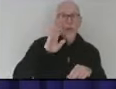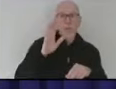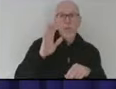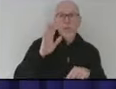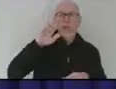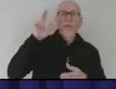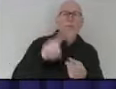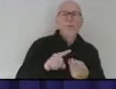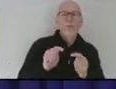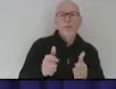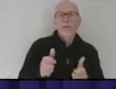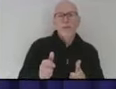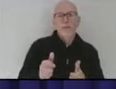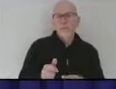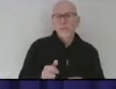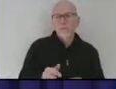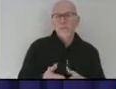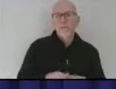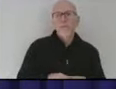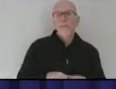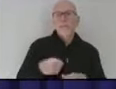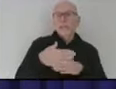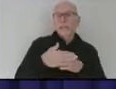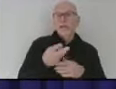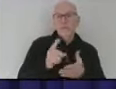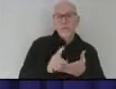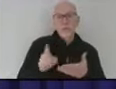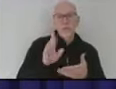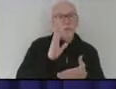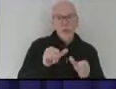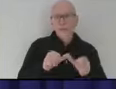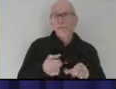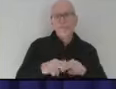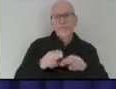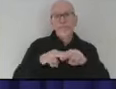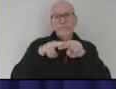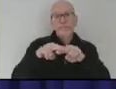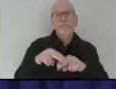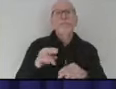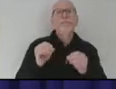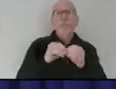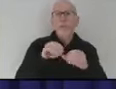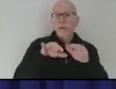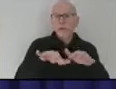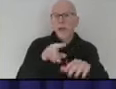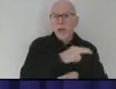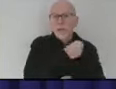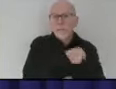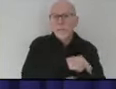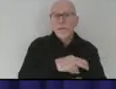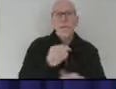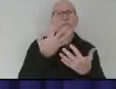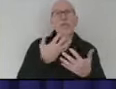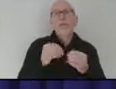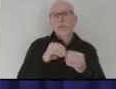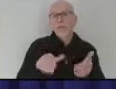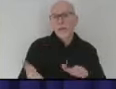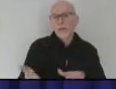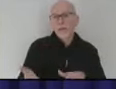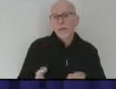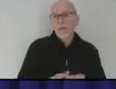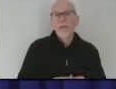quickly. In the next several weeks, we will continue to see cases climb, individuals hospitalized, and unfortunately more deaths. And that's why the